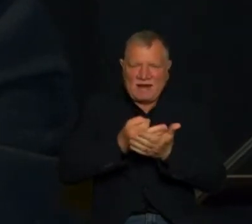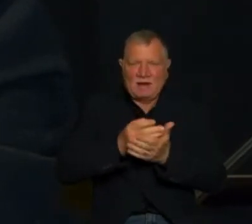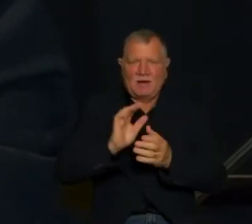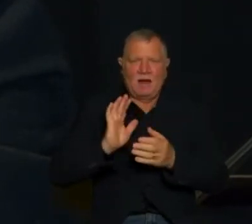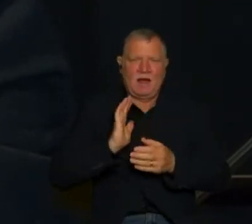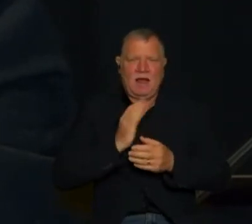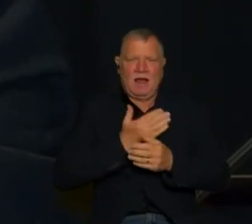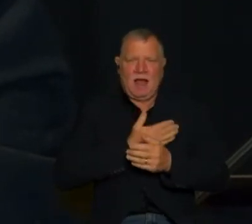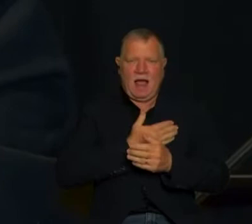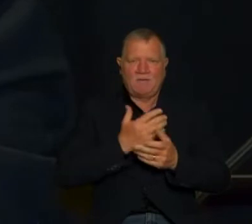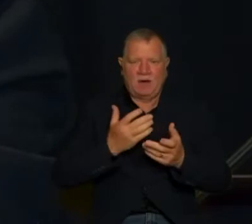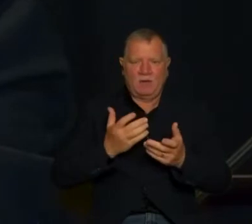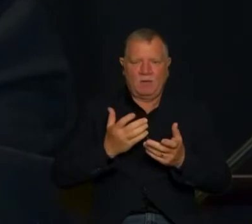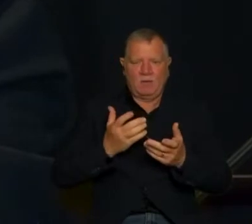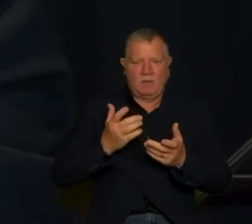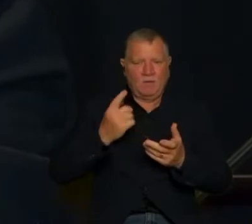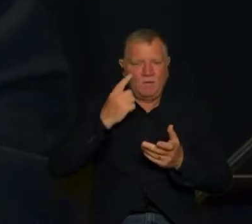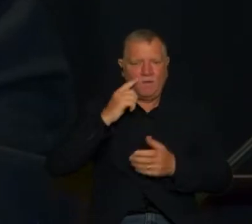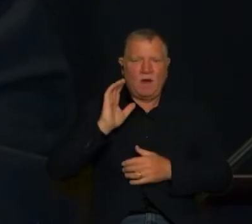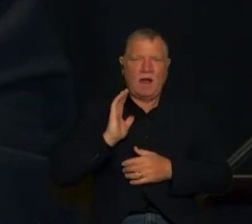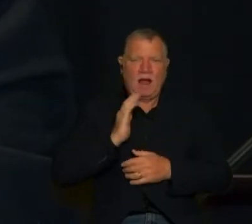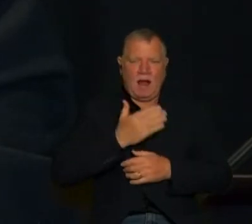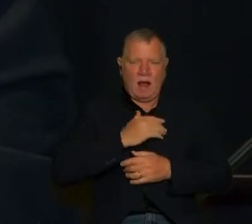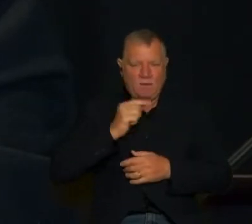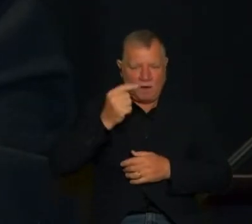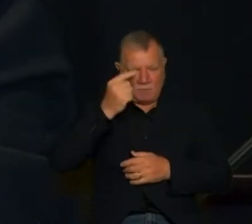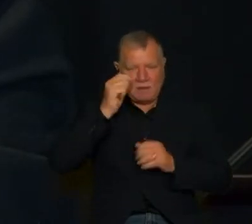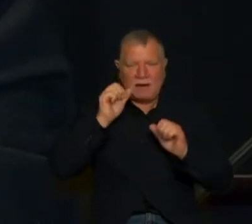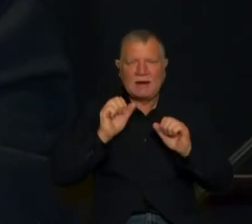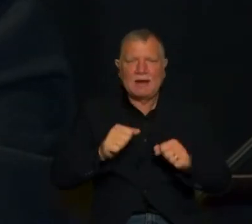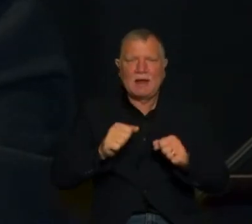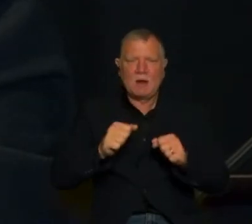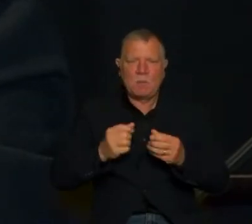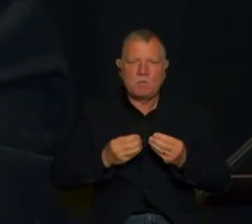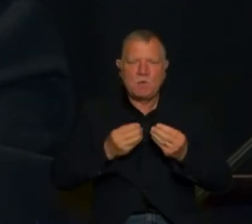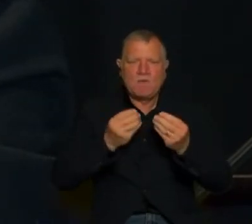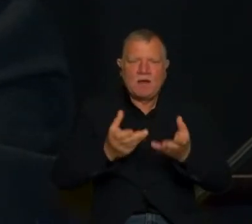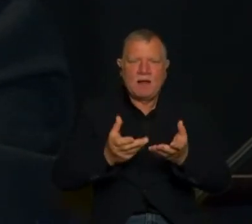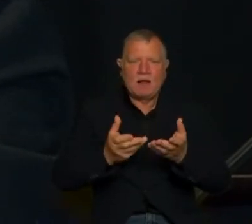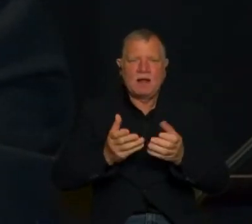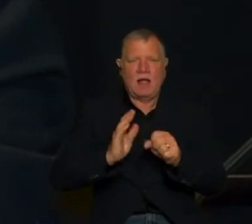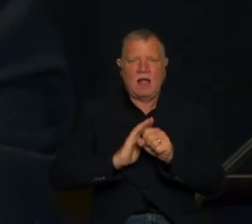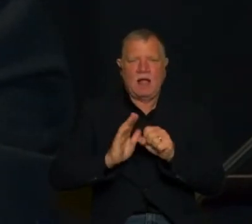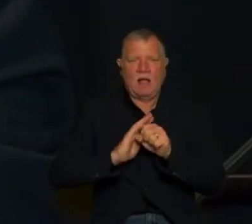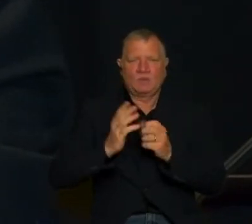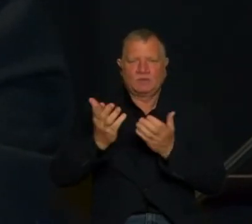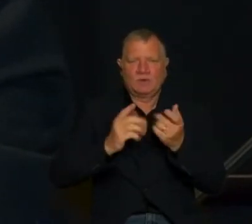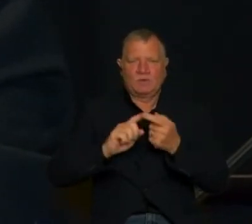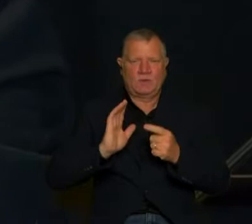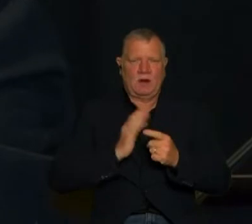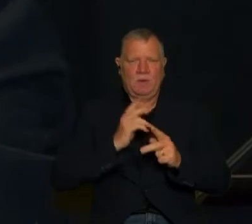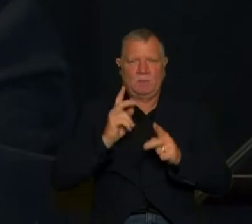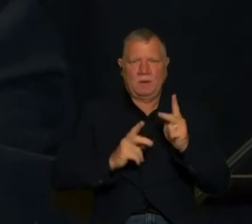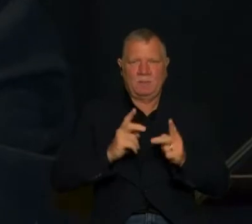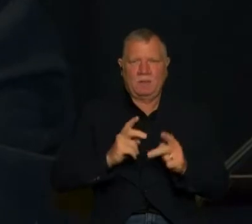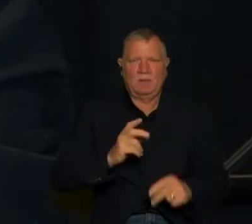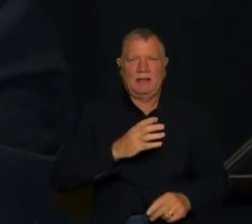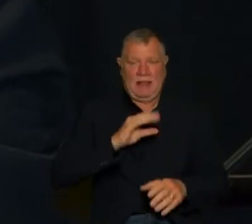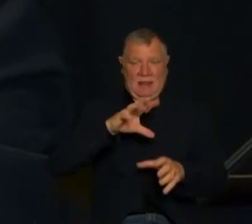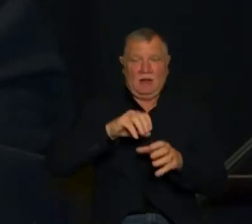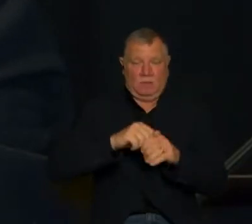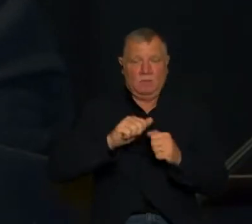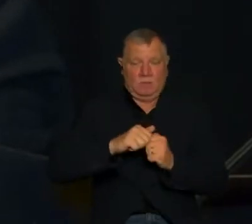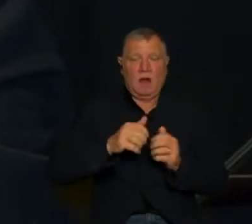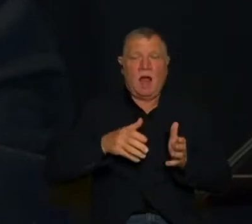of our key institutions in order for the government to be able to provide adequate services to our people, and this